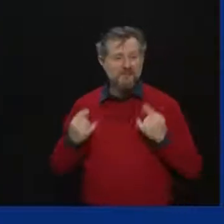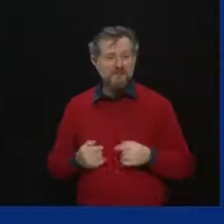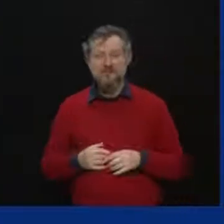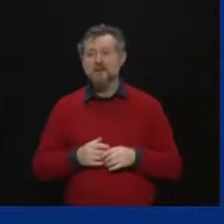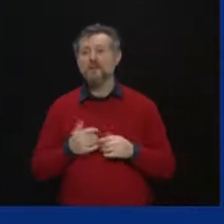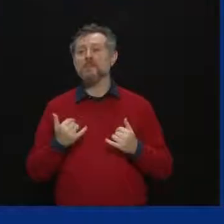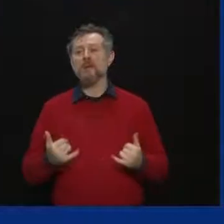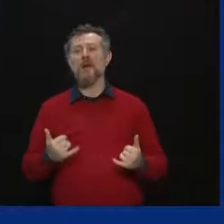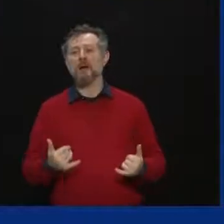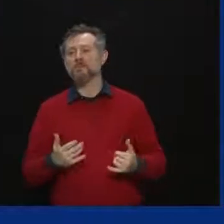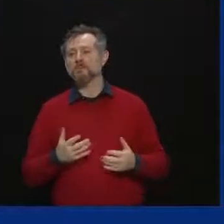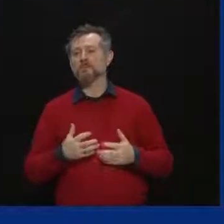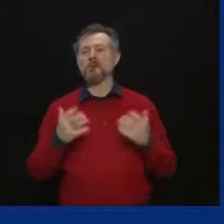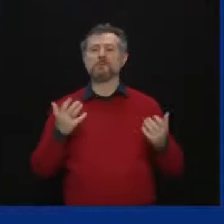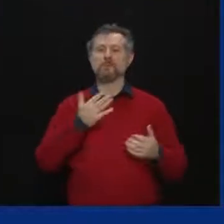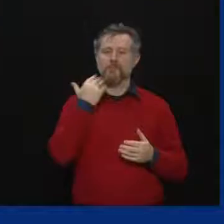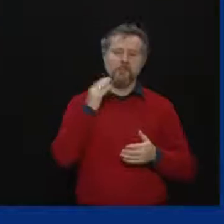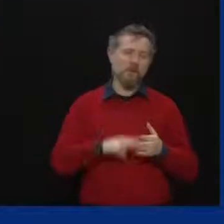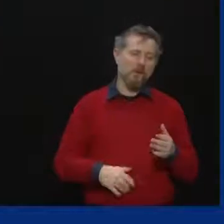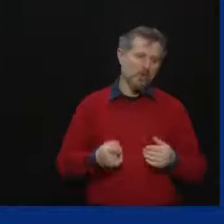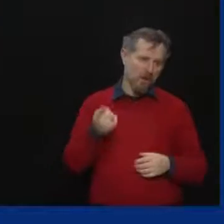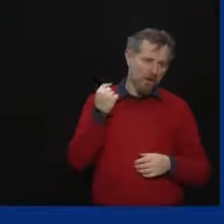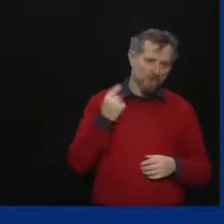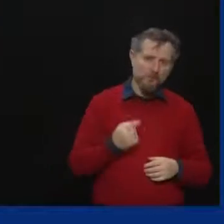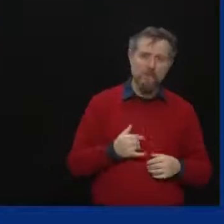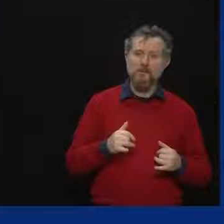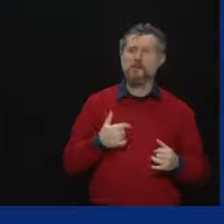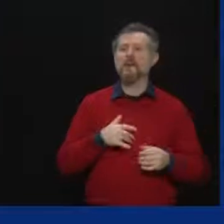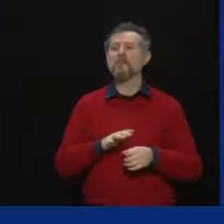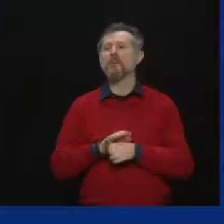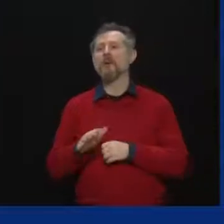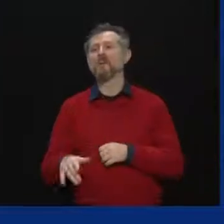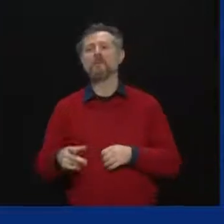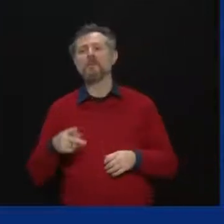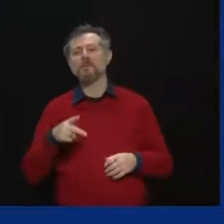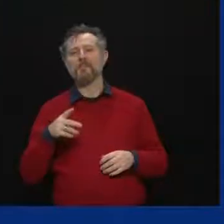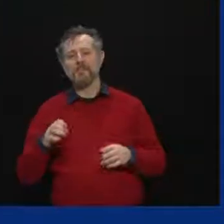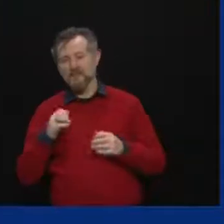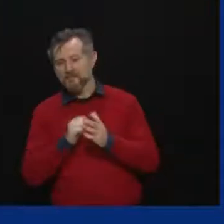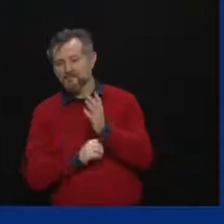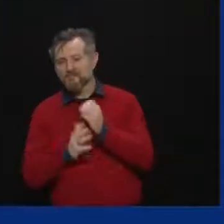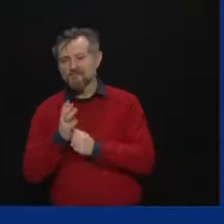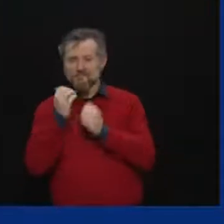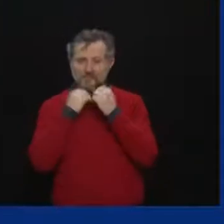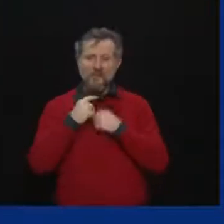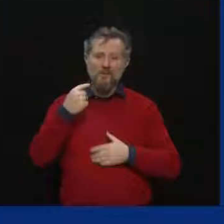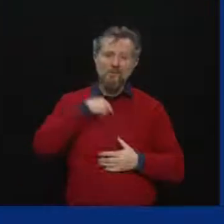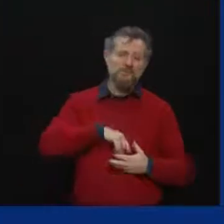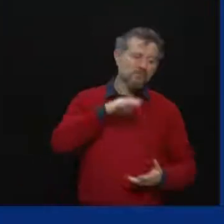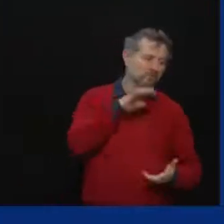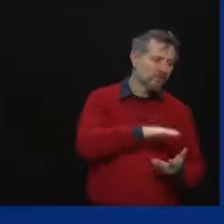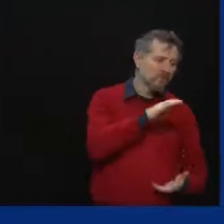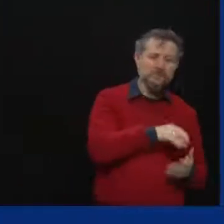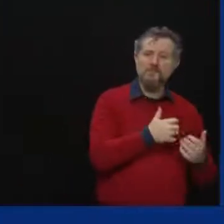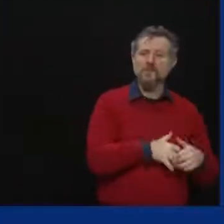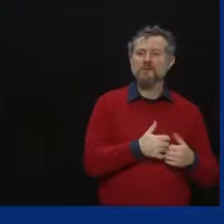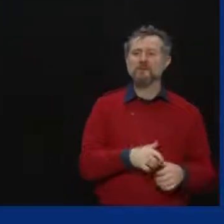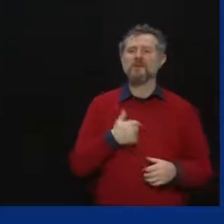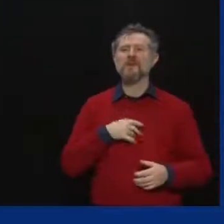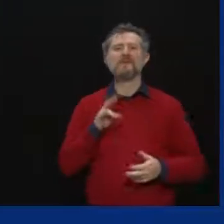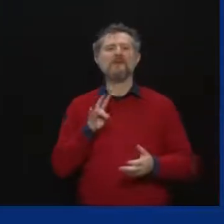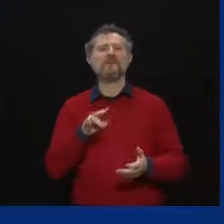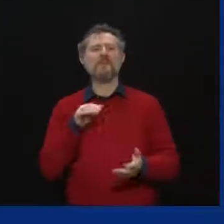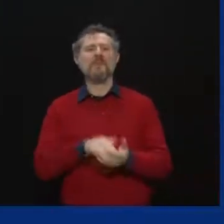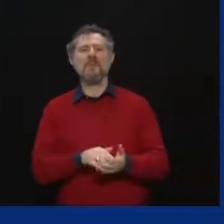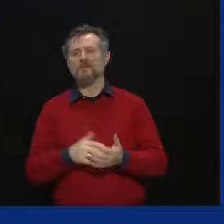better place with PPE and ventilators. We have 7,000 ventilators in reserve, and I'm going to get you an overview of what